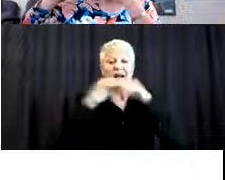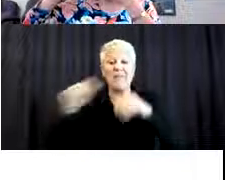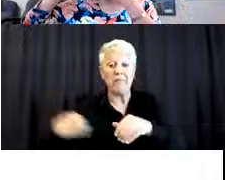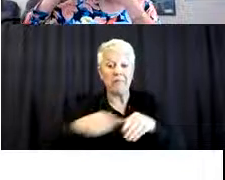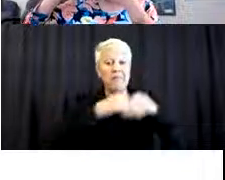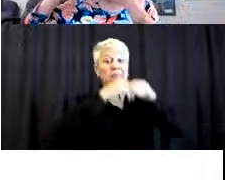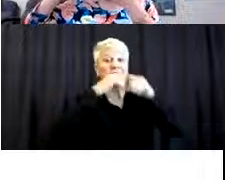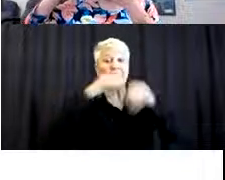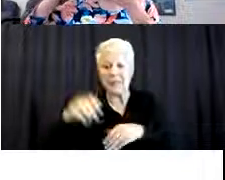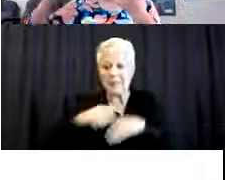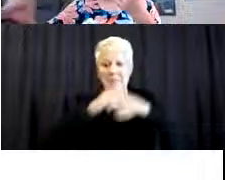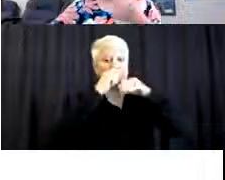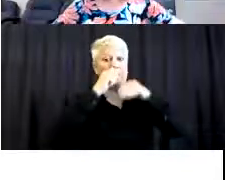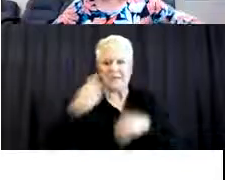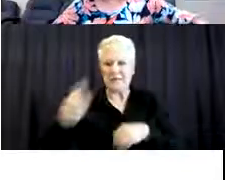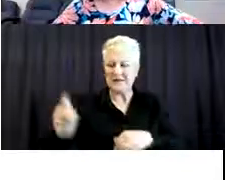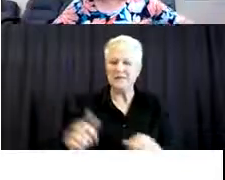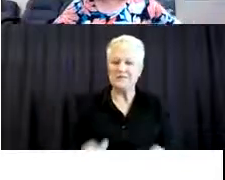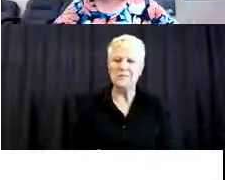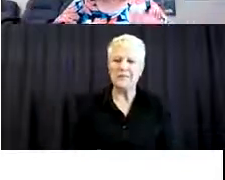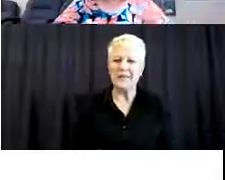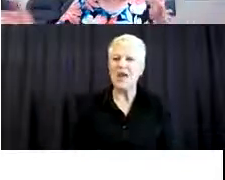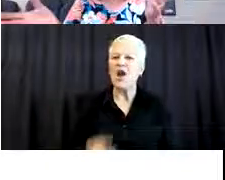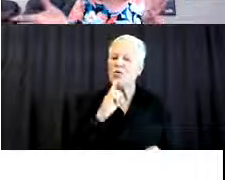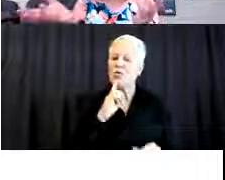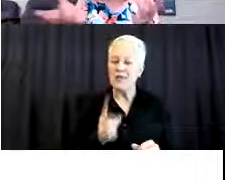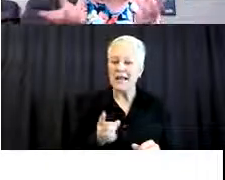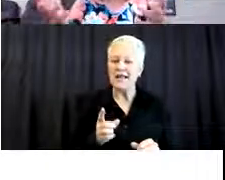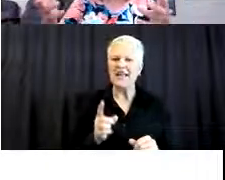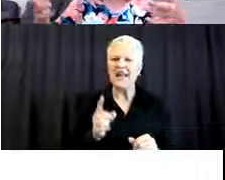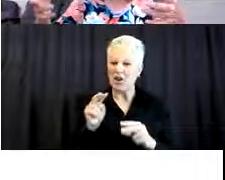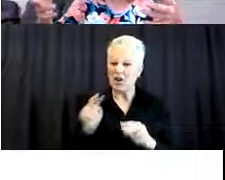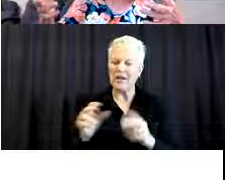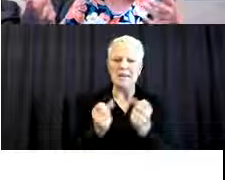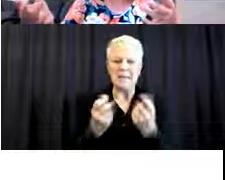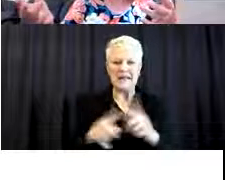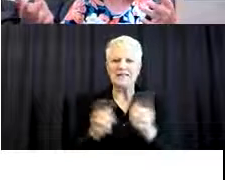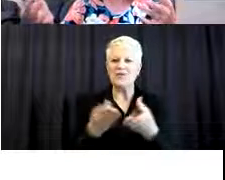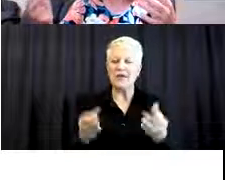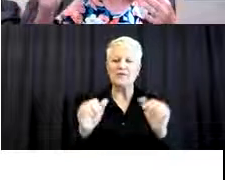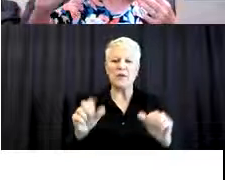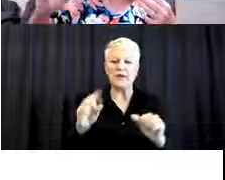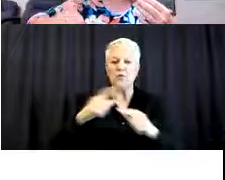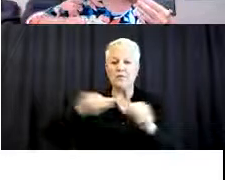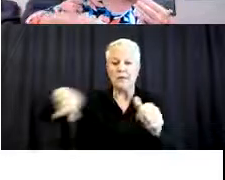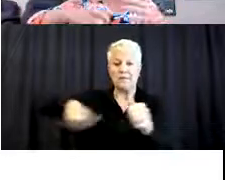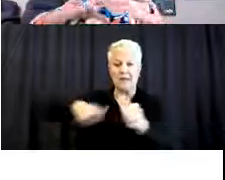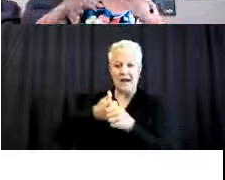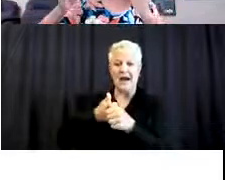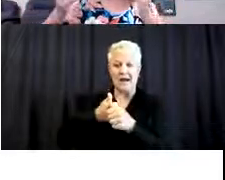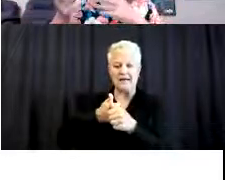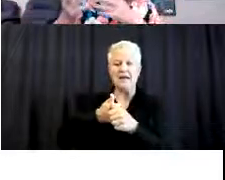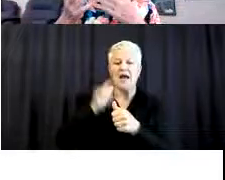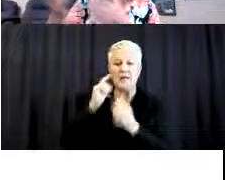to their mouth. So really looking at a lot of things that can be done from behind, which would